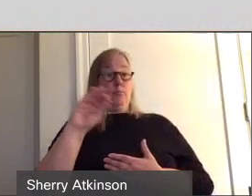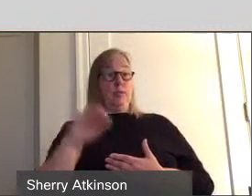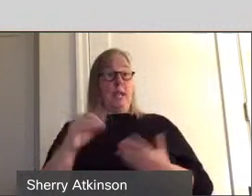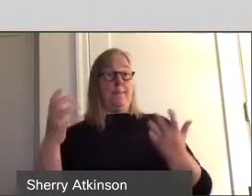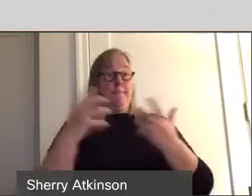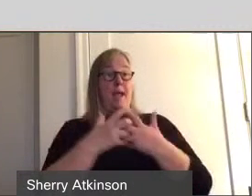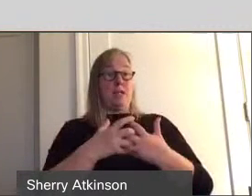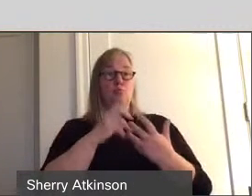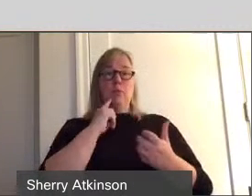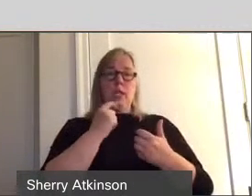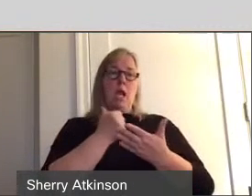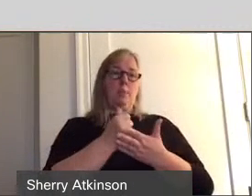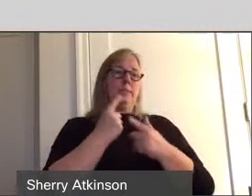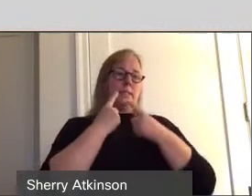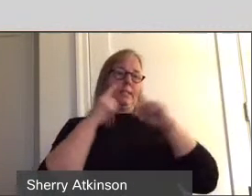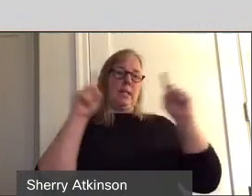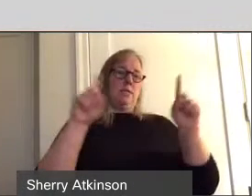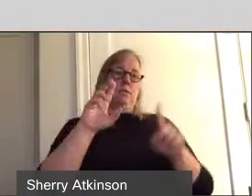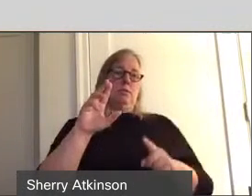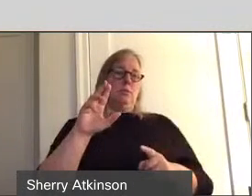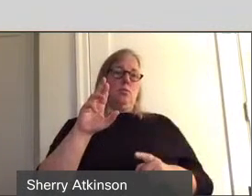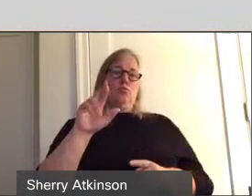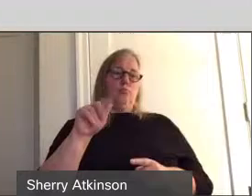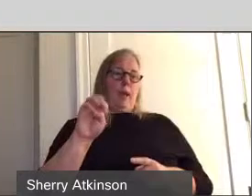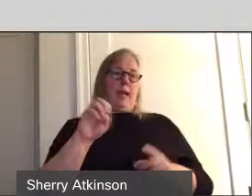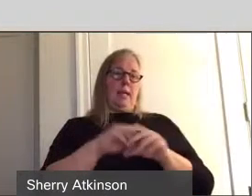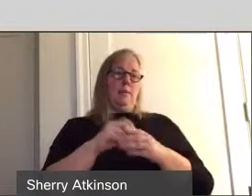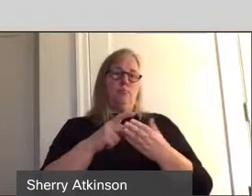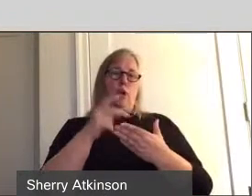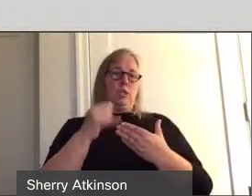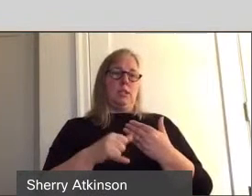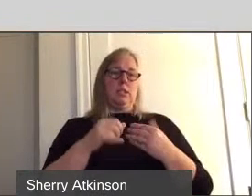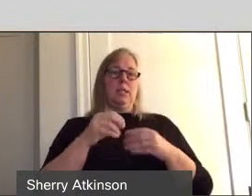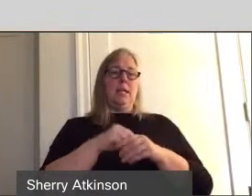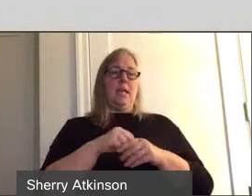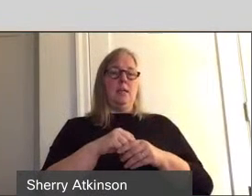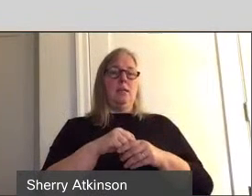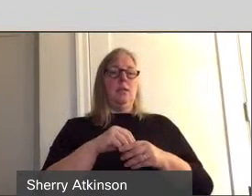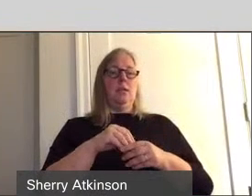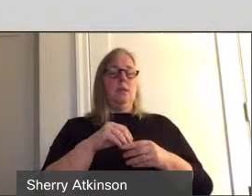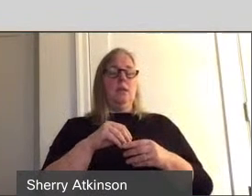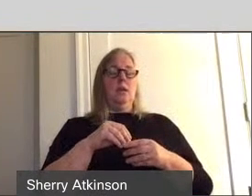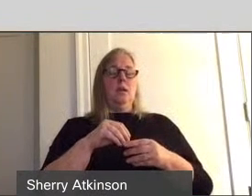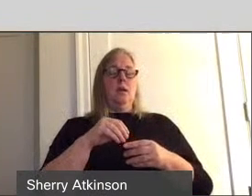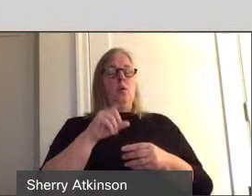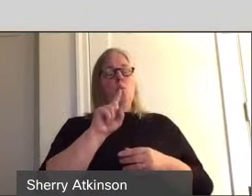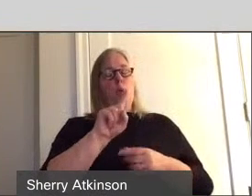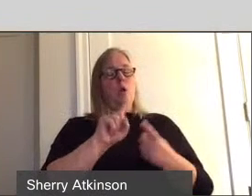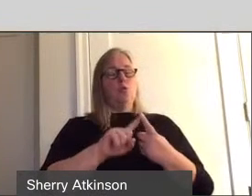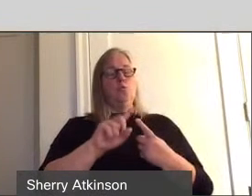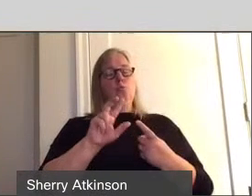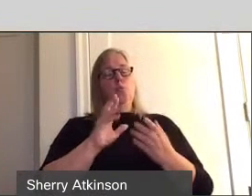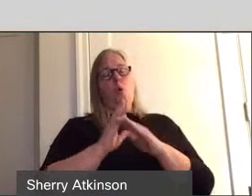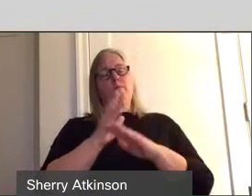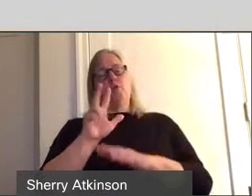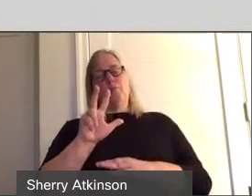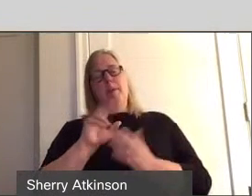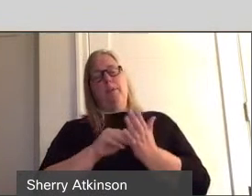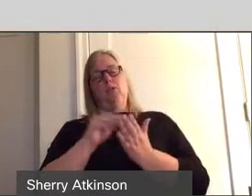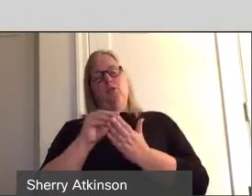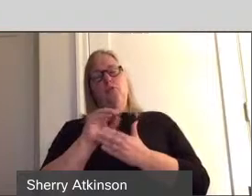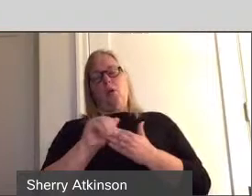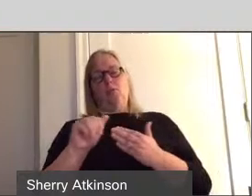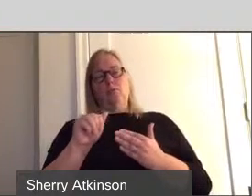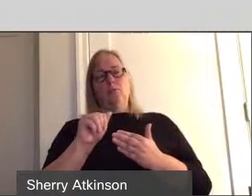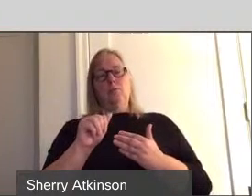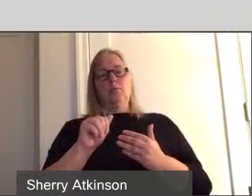in those for these projects that are in the $1 to actually more than $3 million, what we're seeing. So